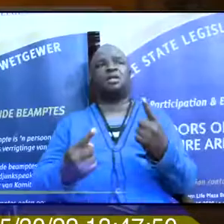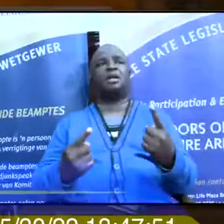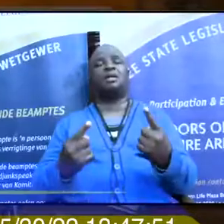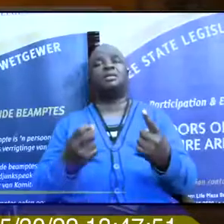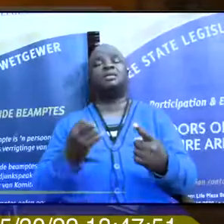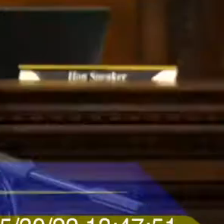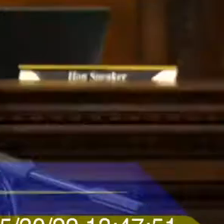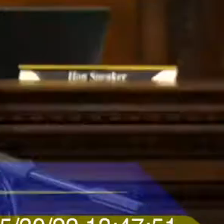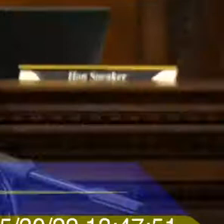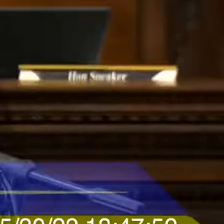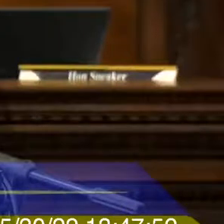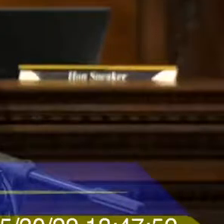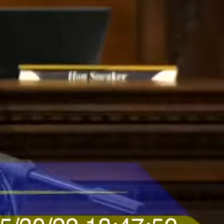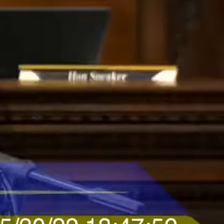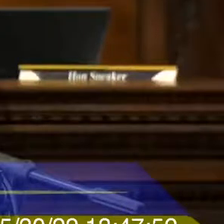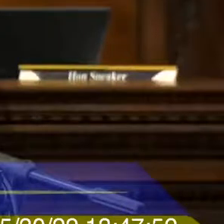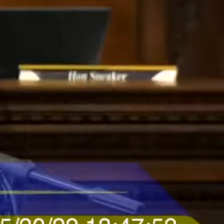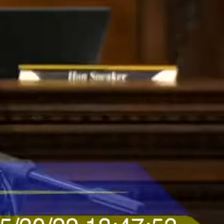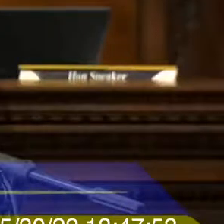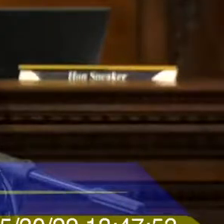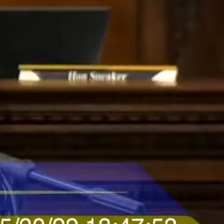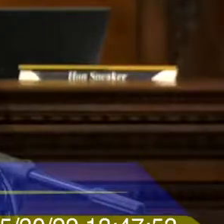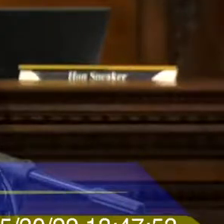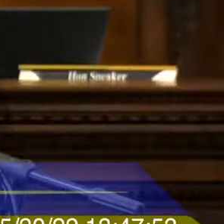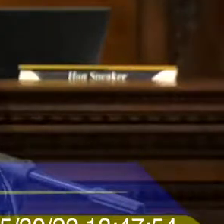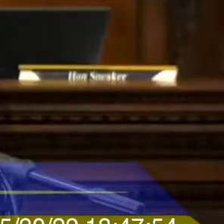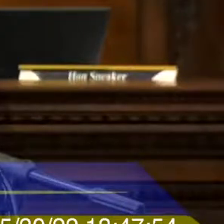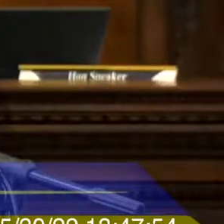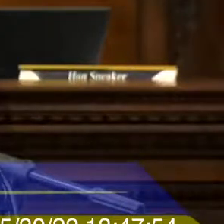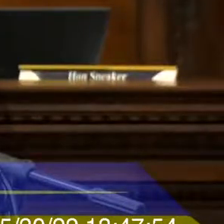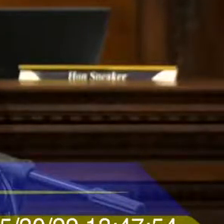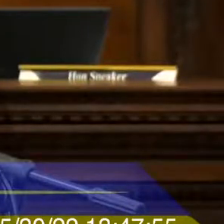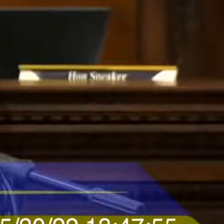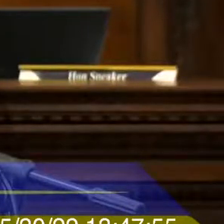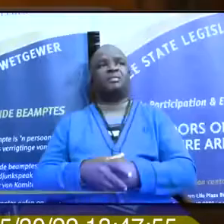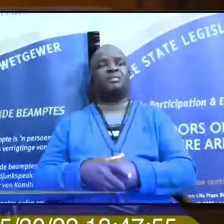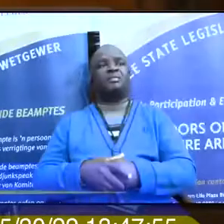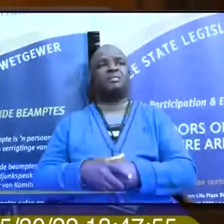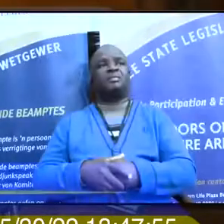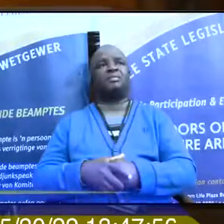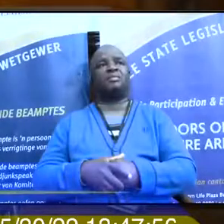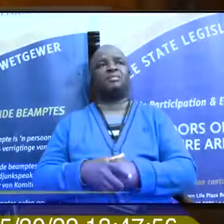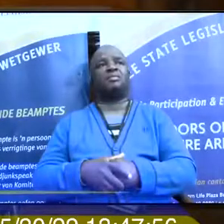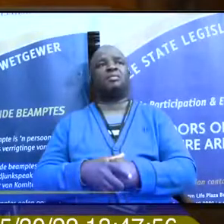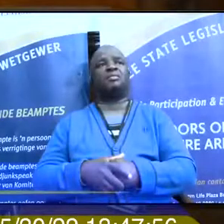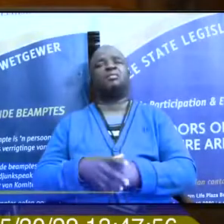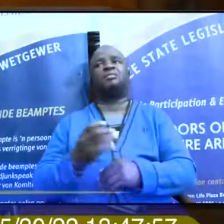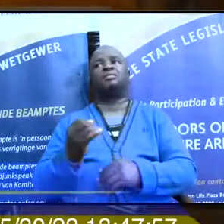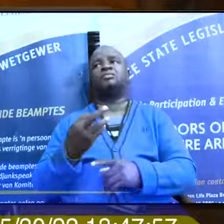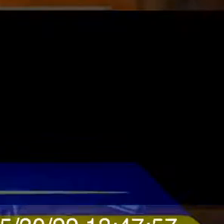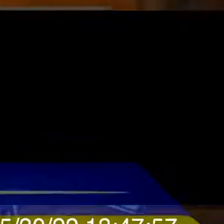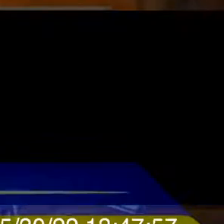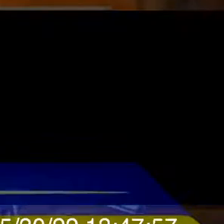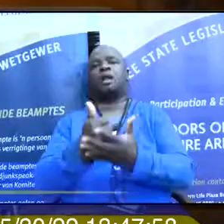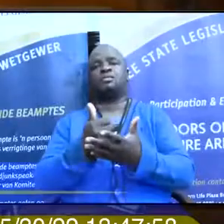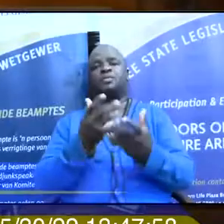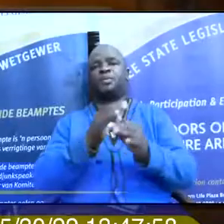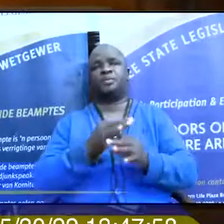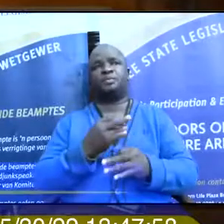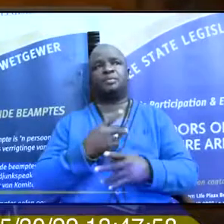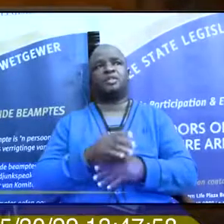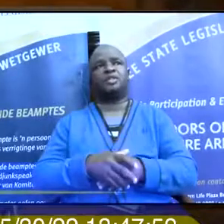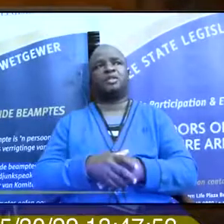confronted with real child your challenges are i mean all day it is counter your productive